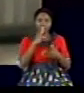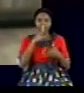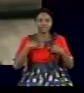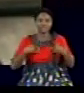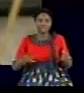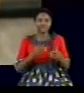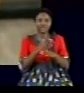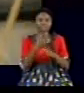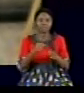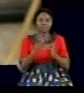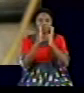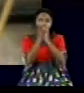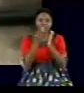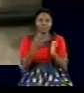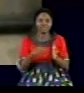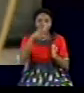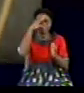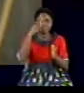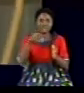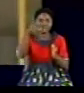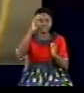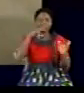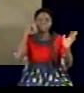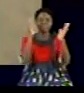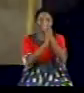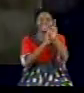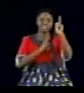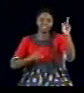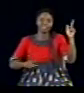of the man of God. Praise the Lord.